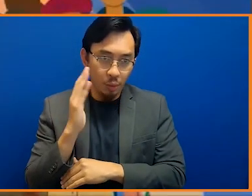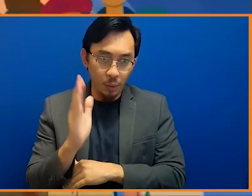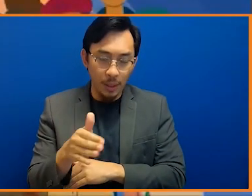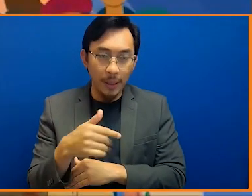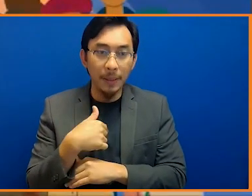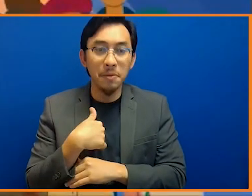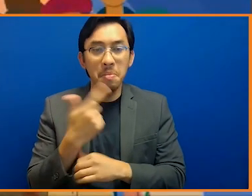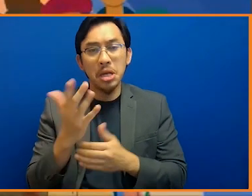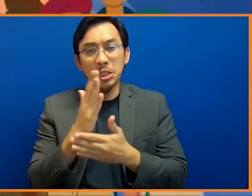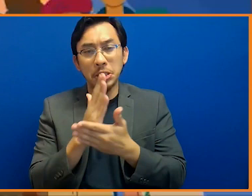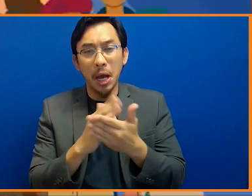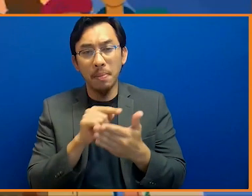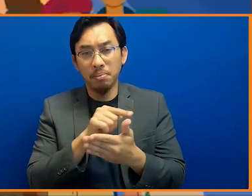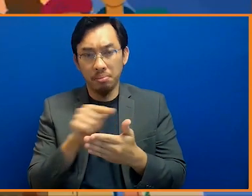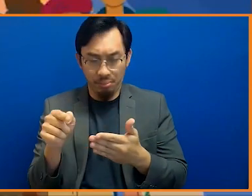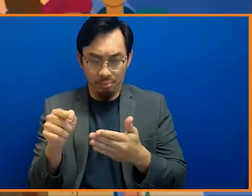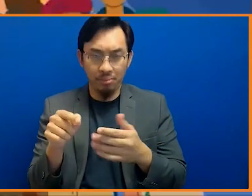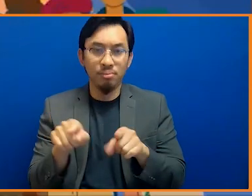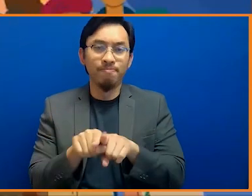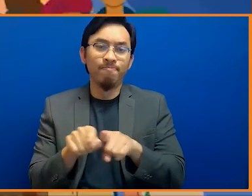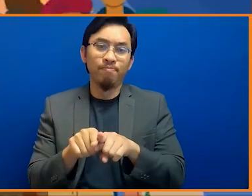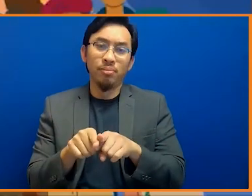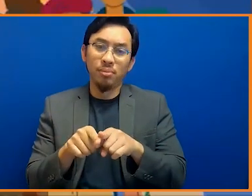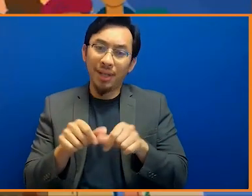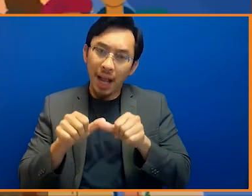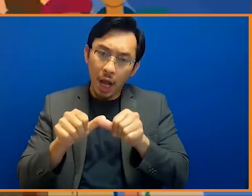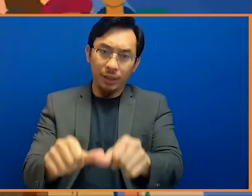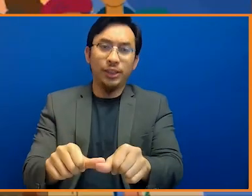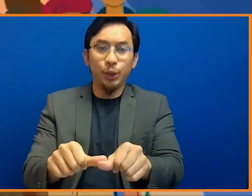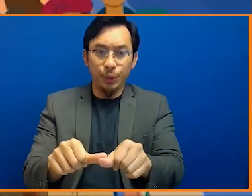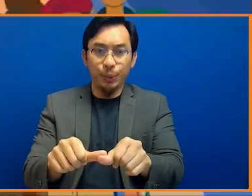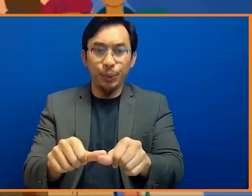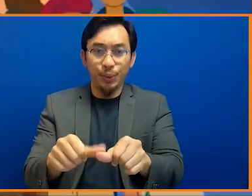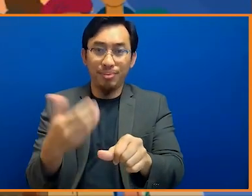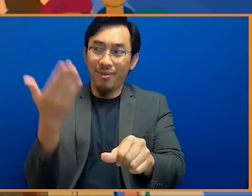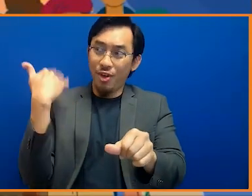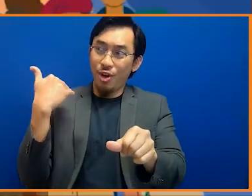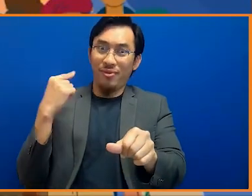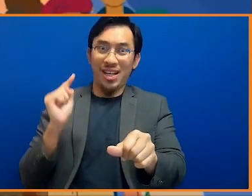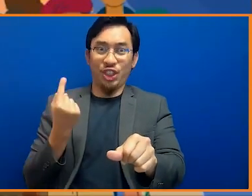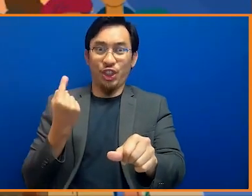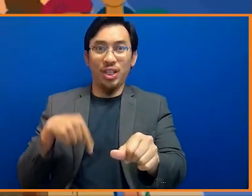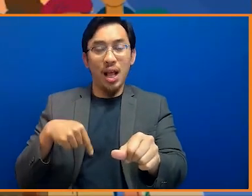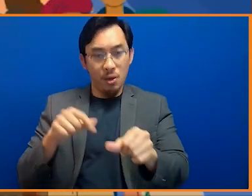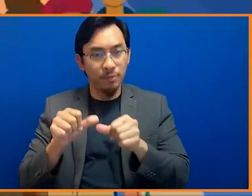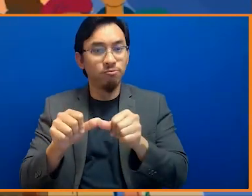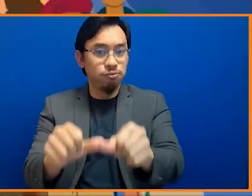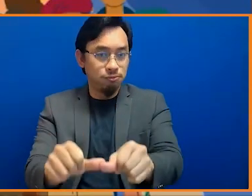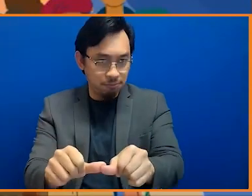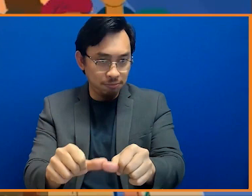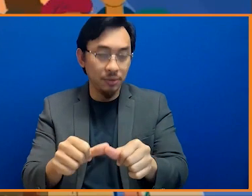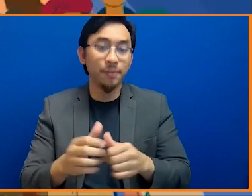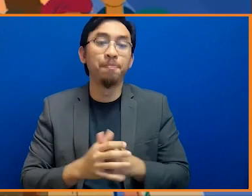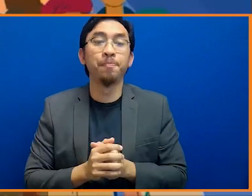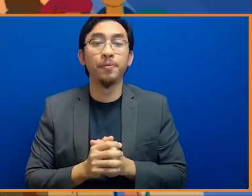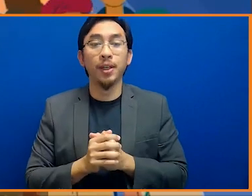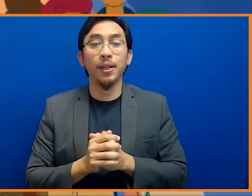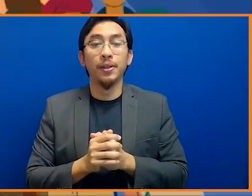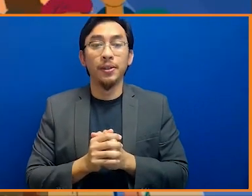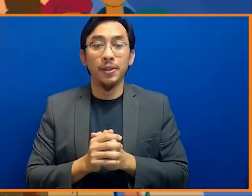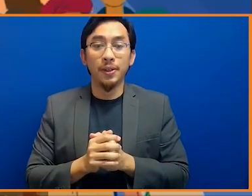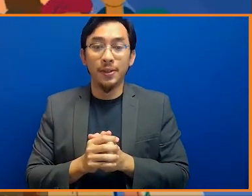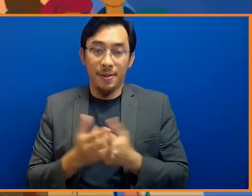of them probably continuation from my first modules before, and then we